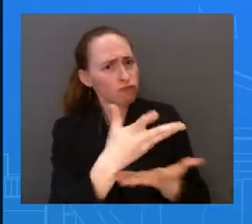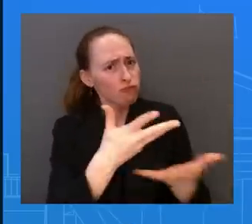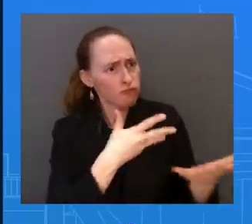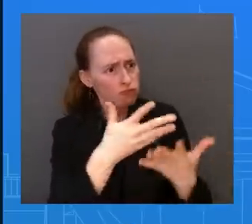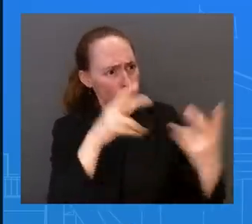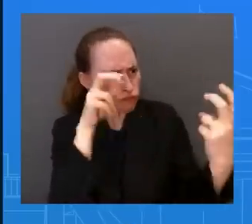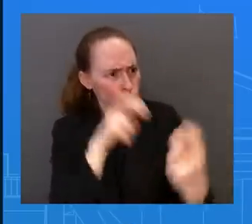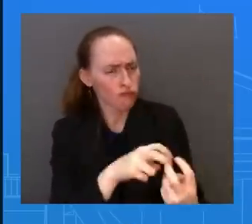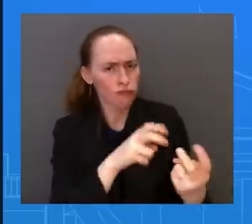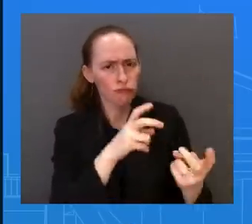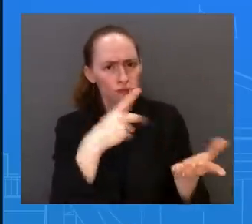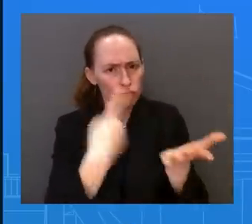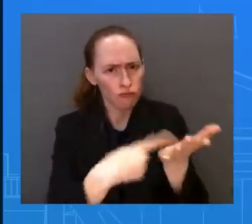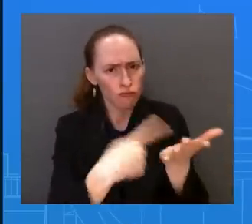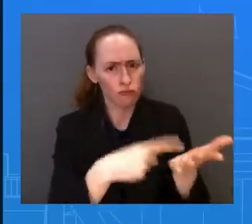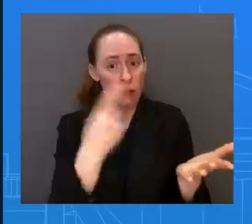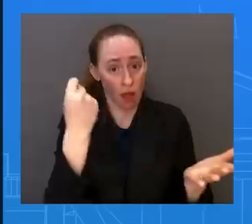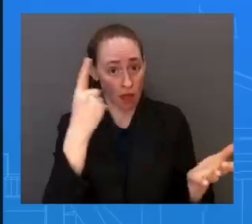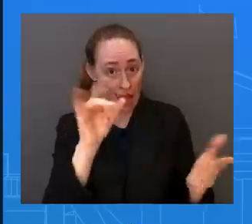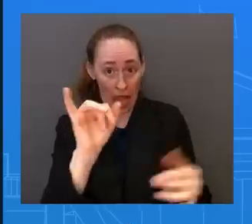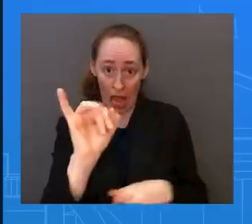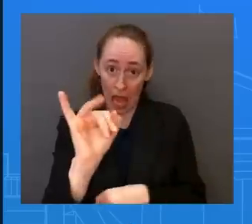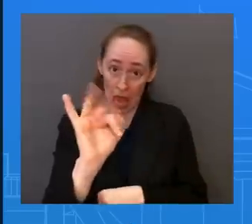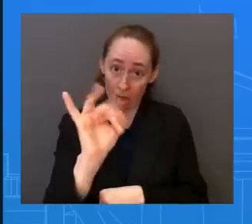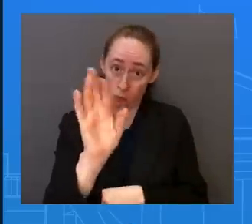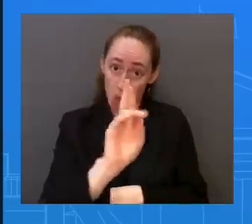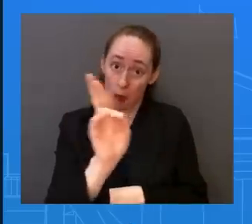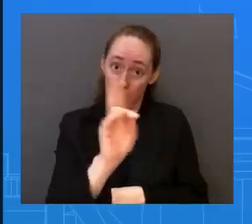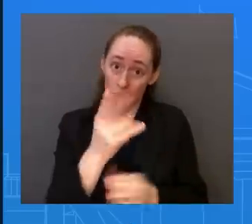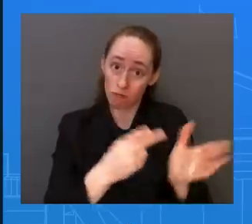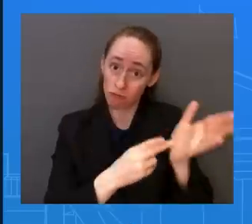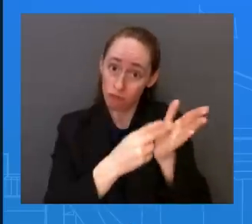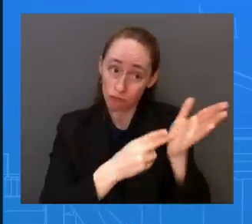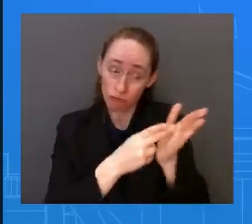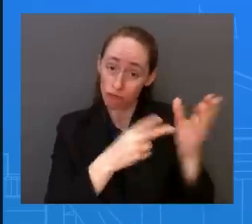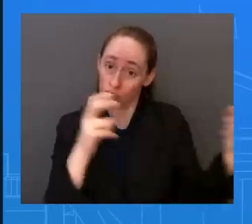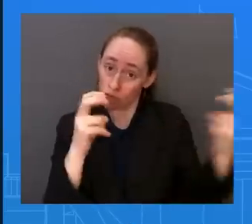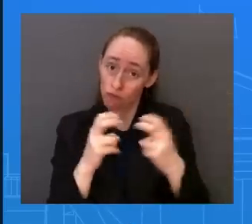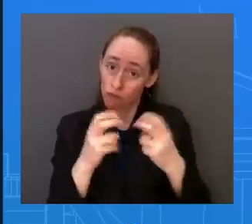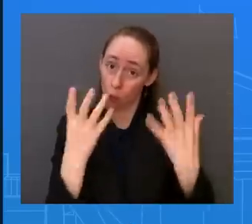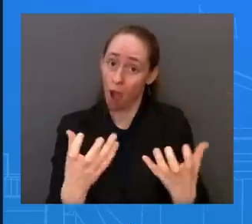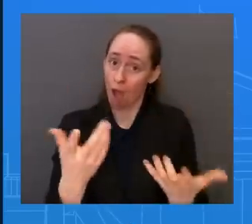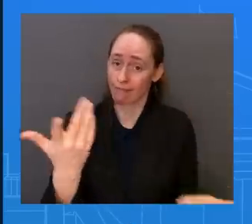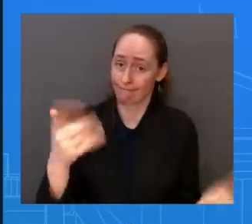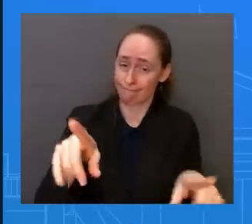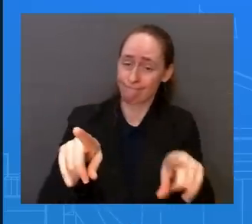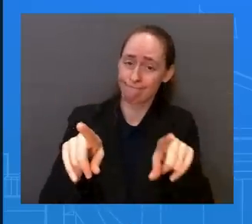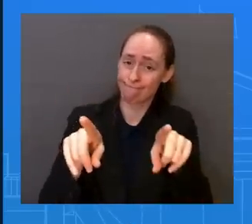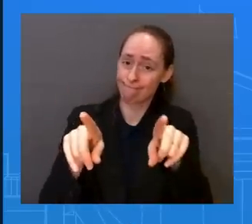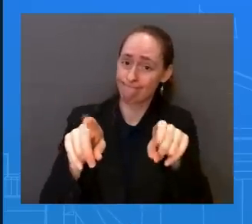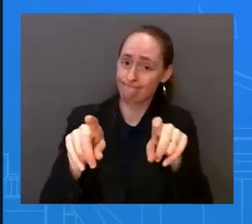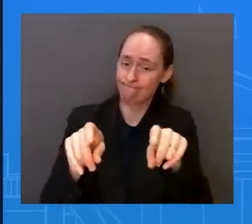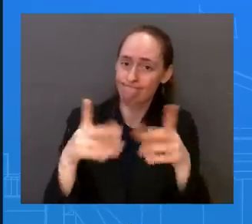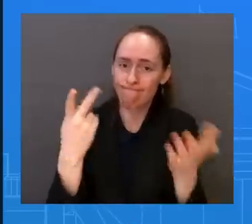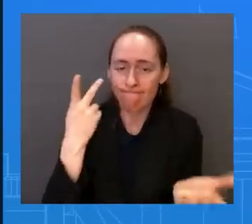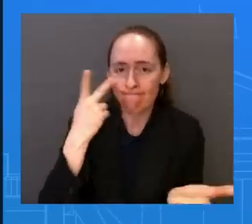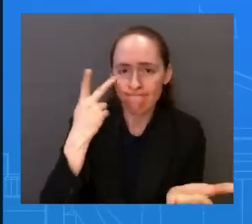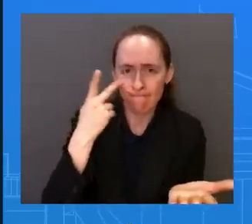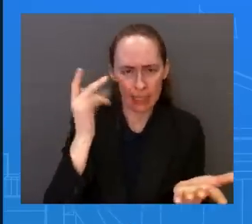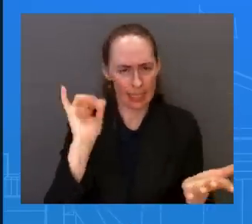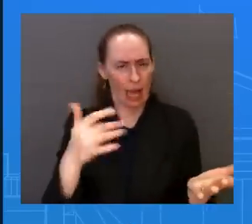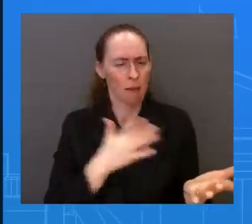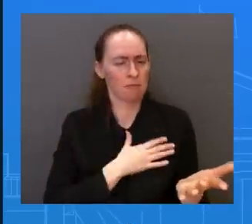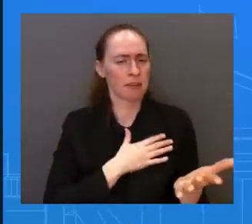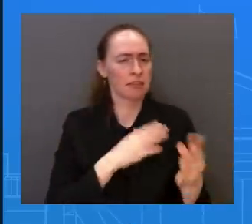policy issues. So I think that's in broad strokes what you can expect to hear from him tomorrow night when it comes to the economy. And with that, I'm